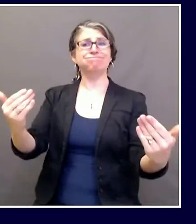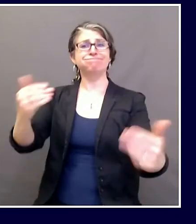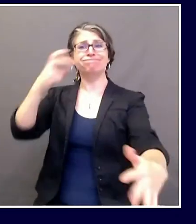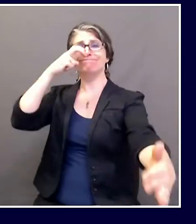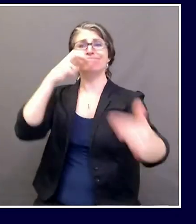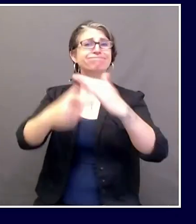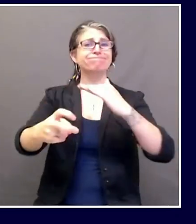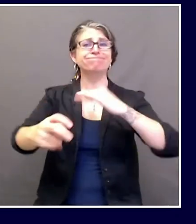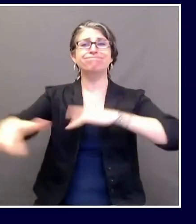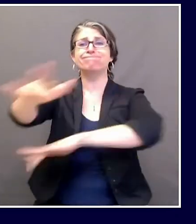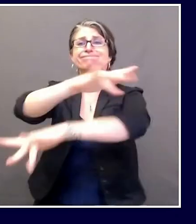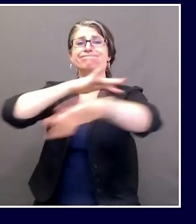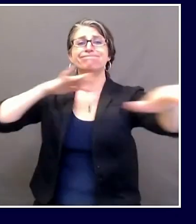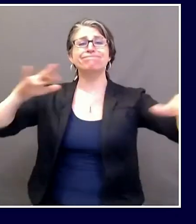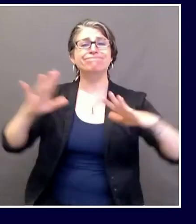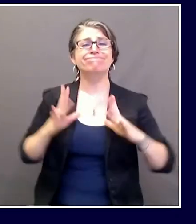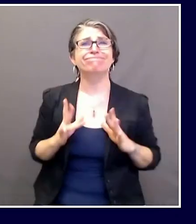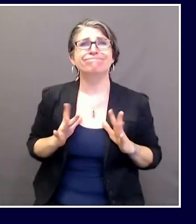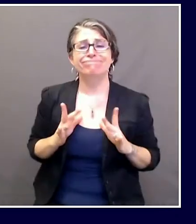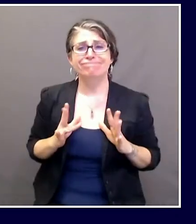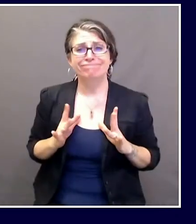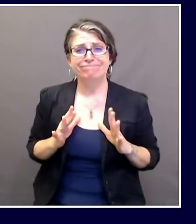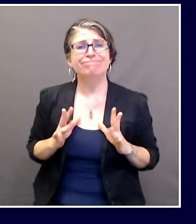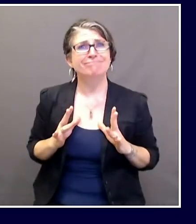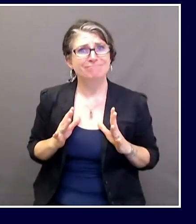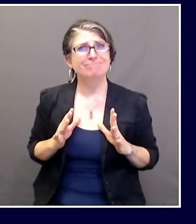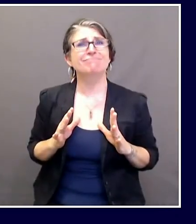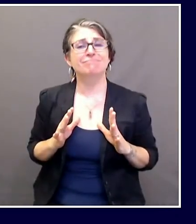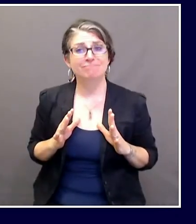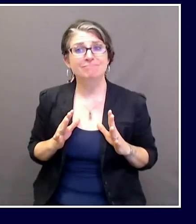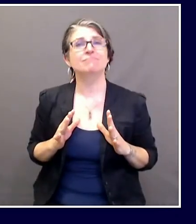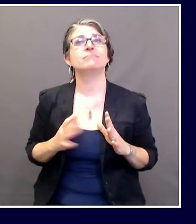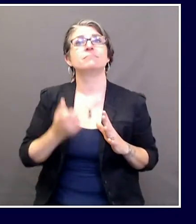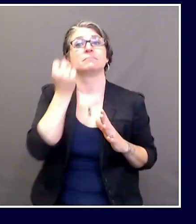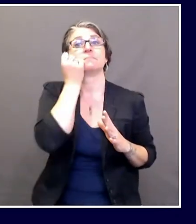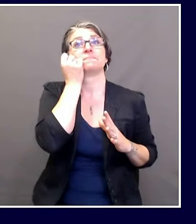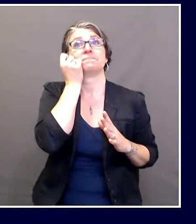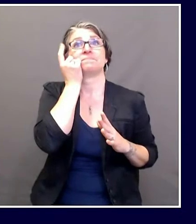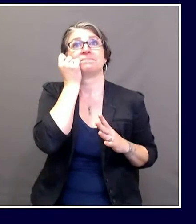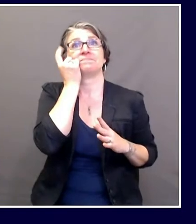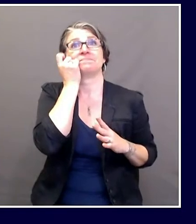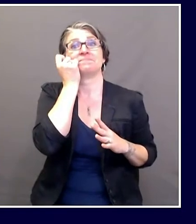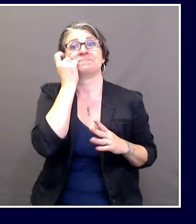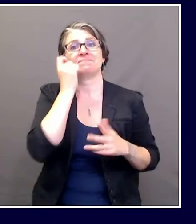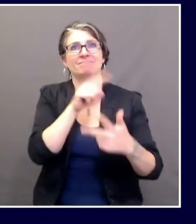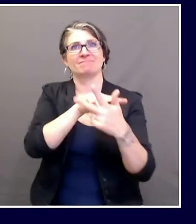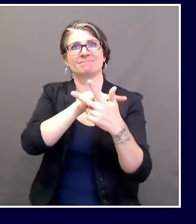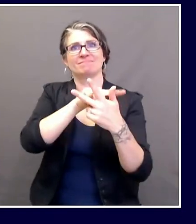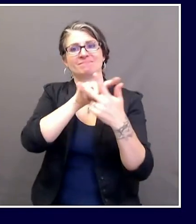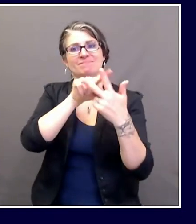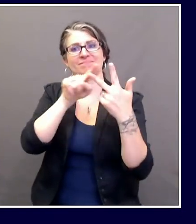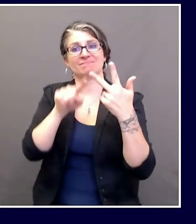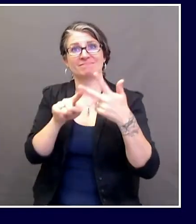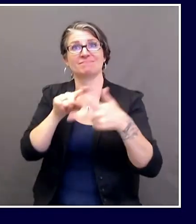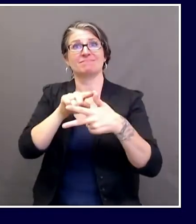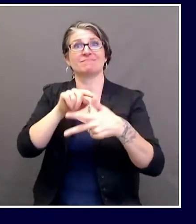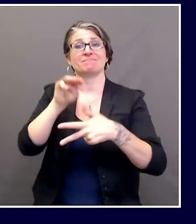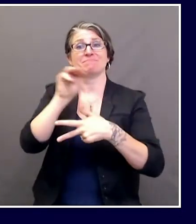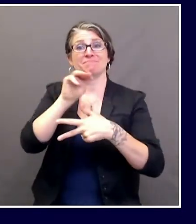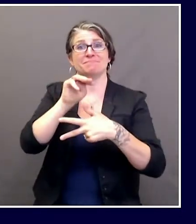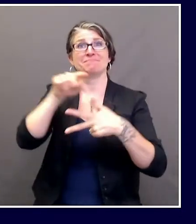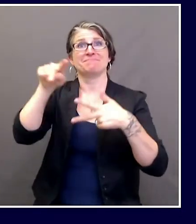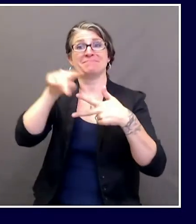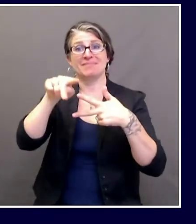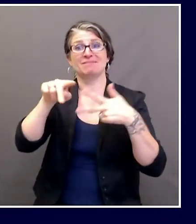far outperformed on just about every imaginable metric. They are available at no cost